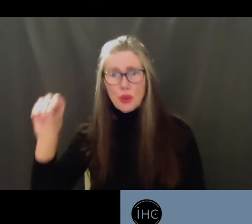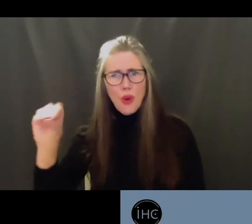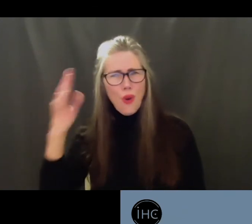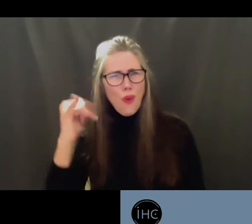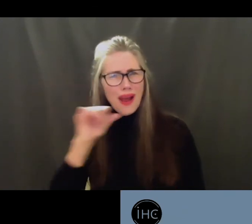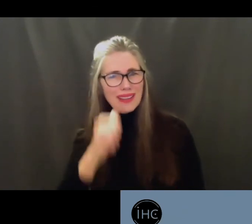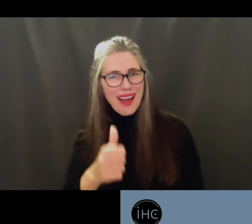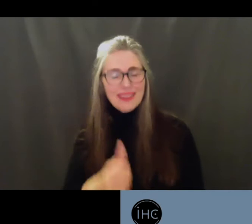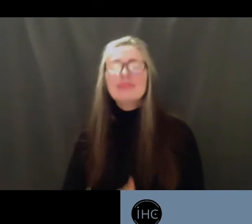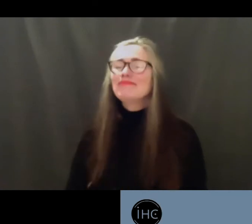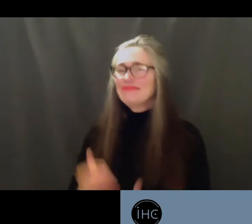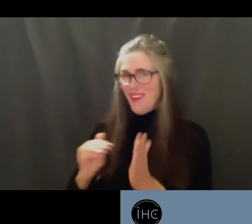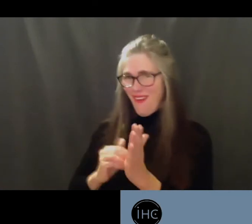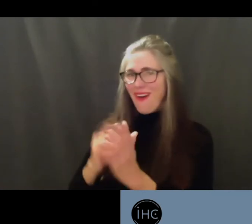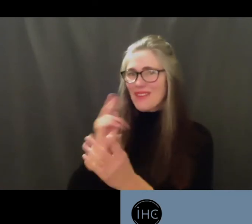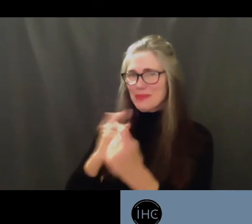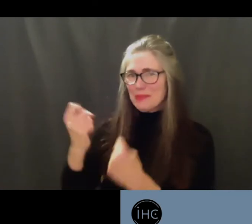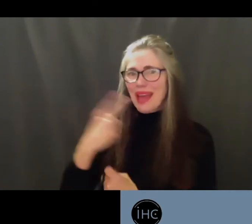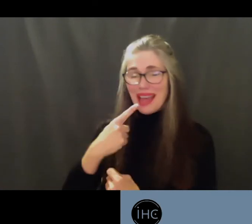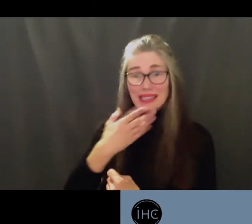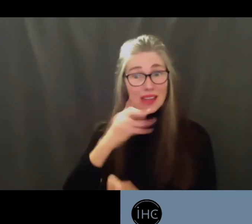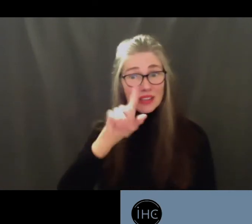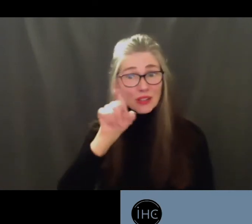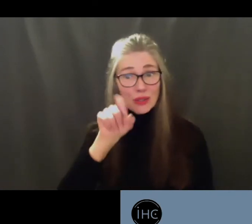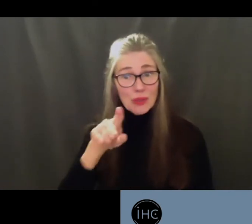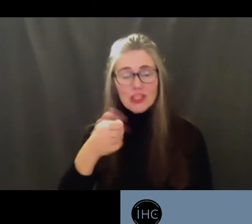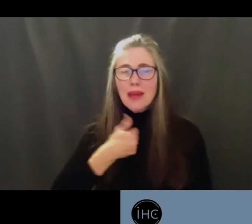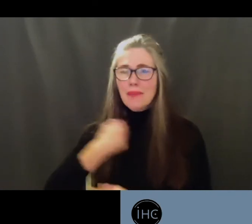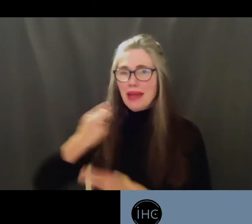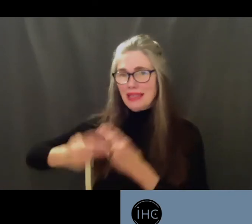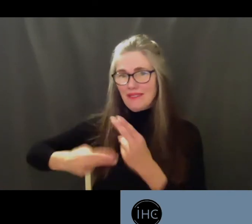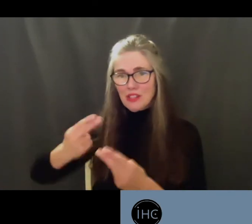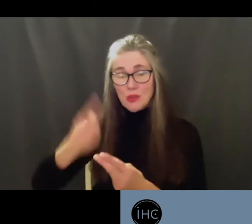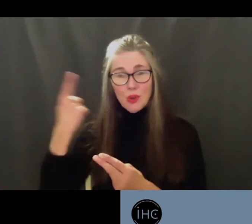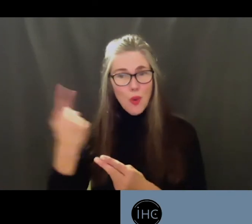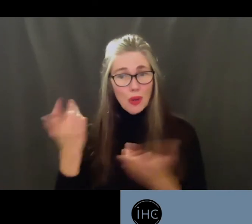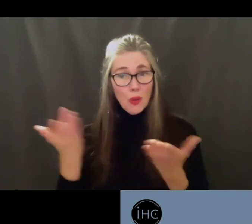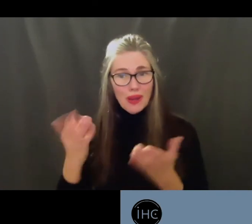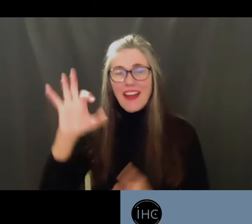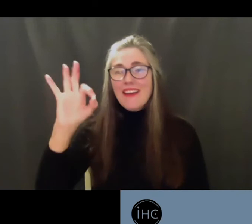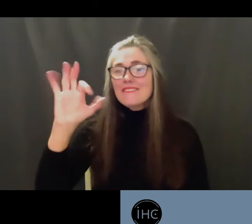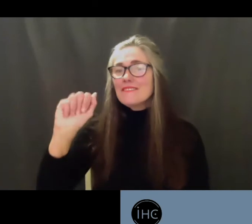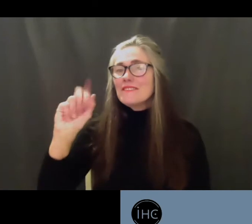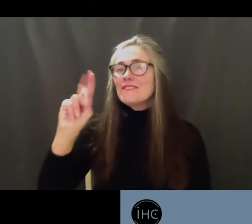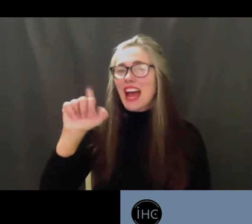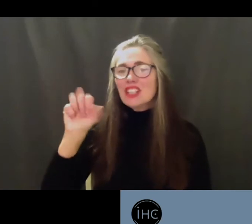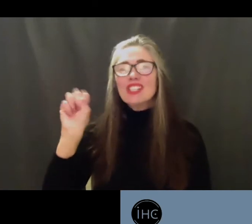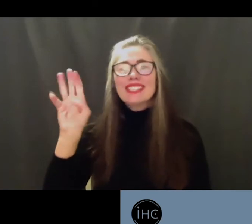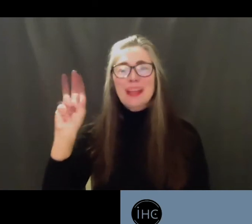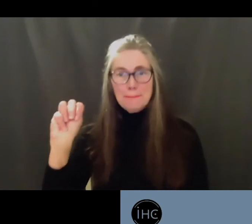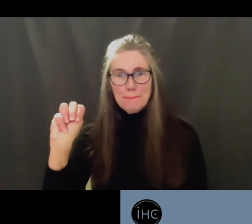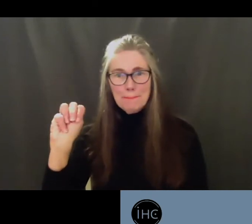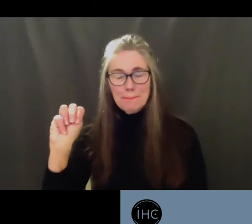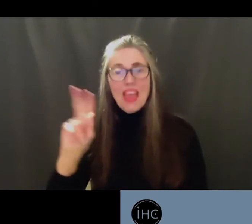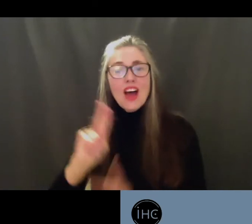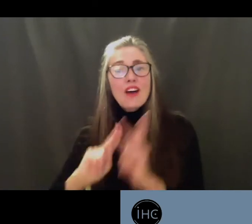a bit. So I am a historian of fascism, and what I wanted to do is everybody in the